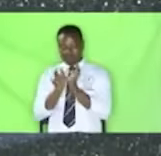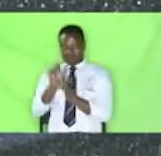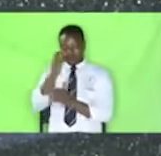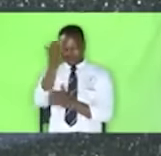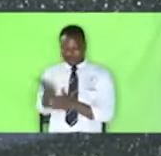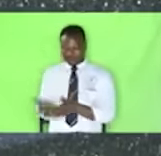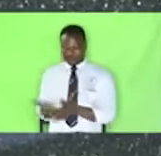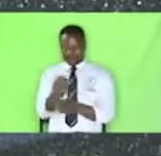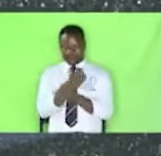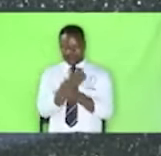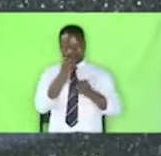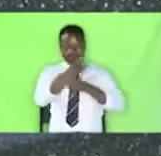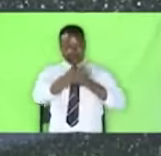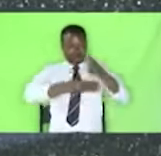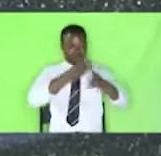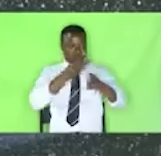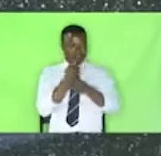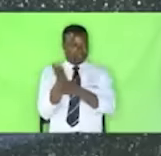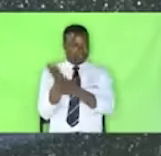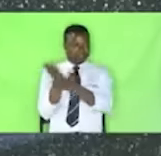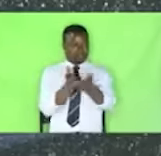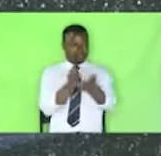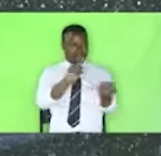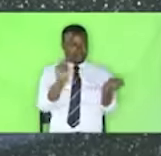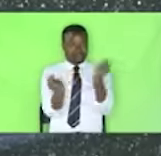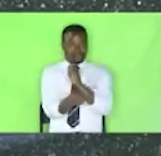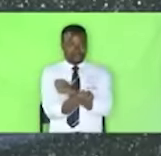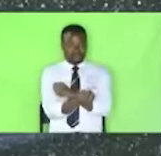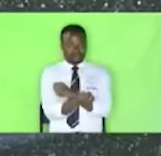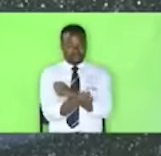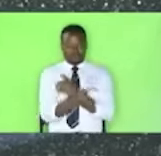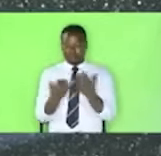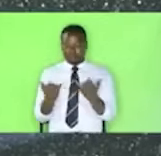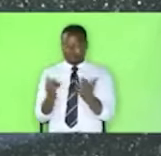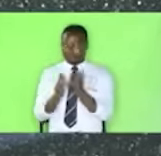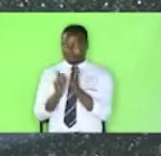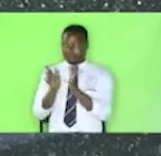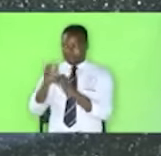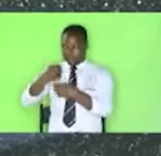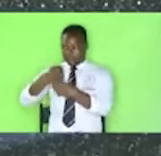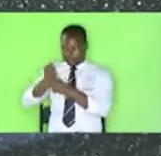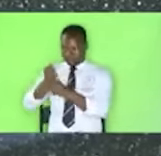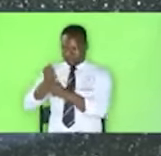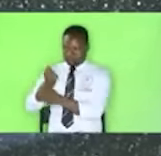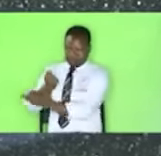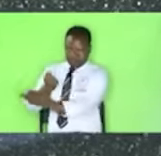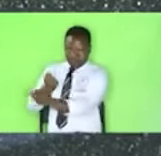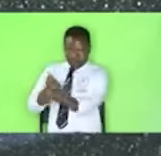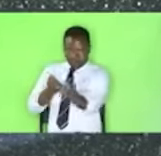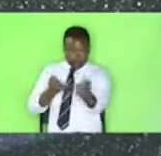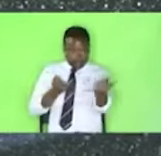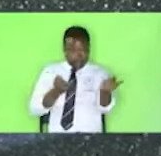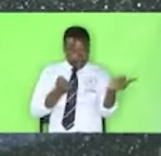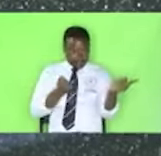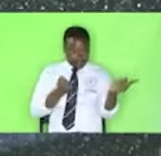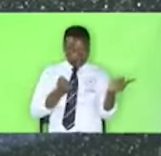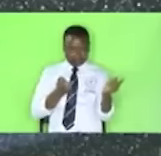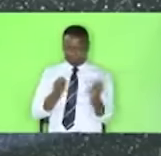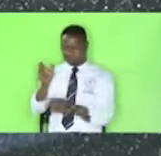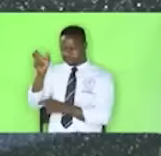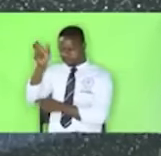who brings transformation. God formed us. We were deformed through